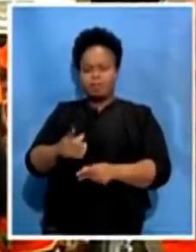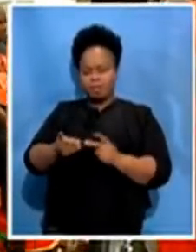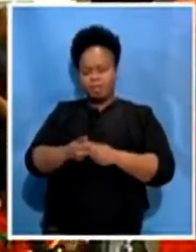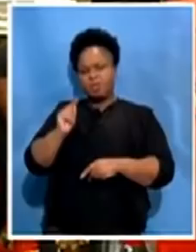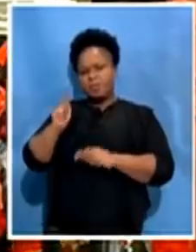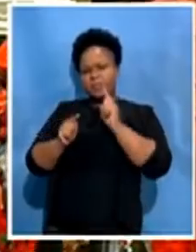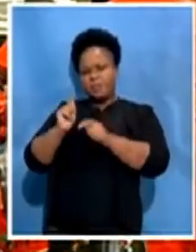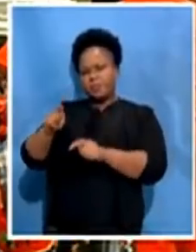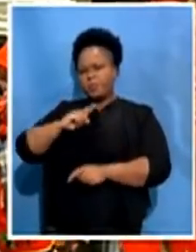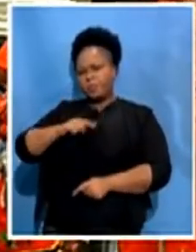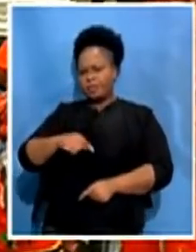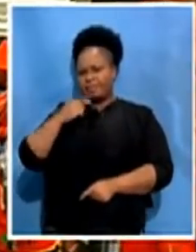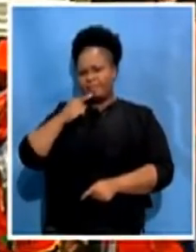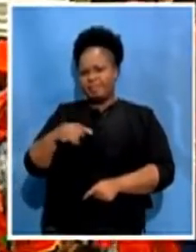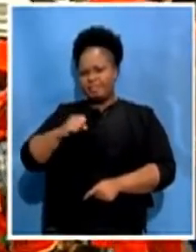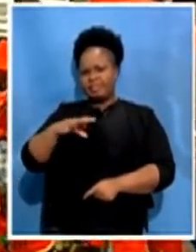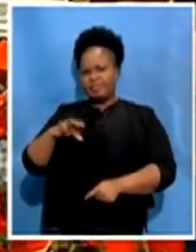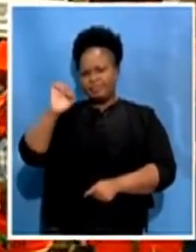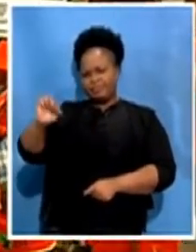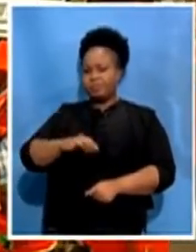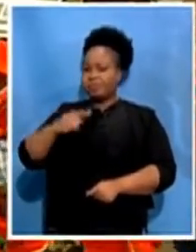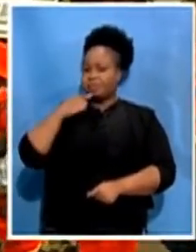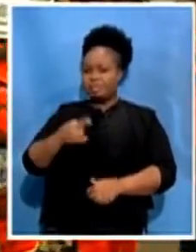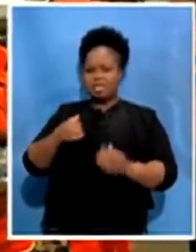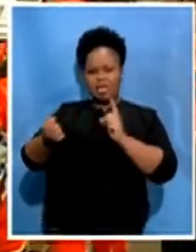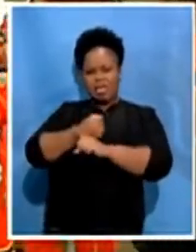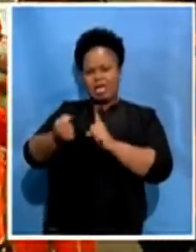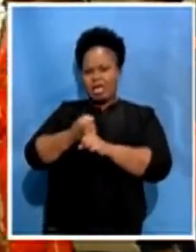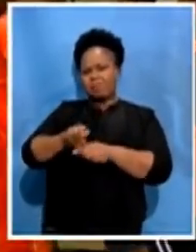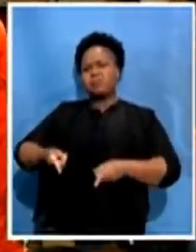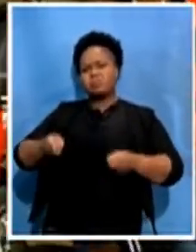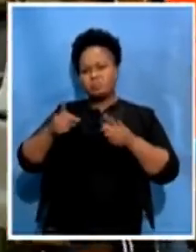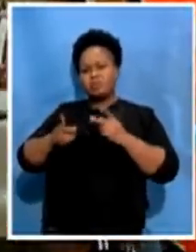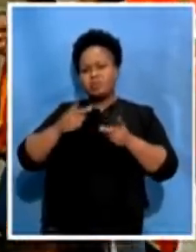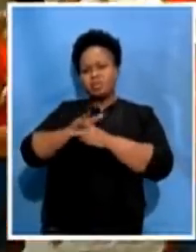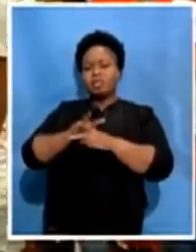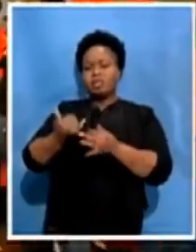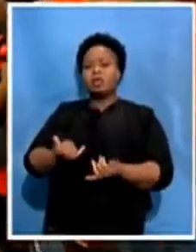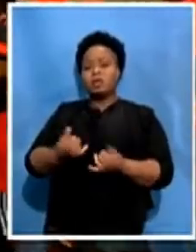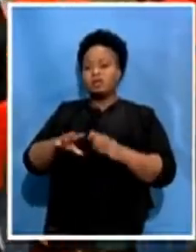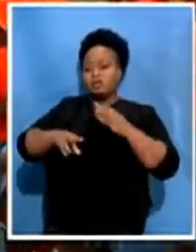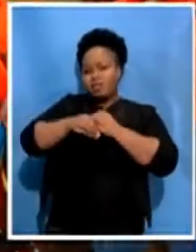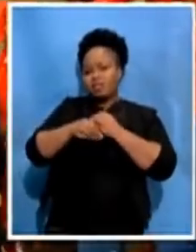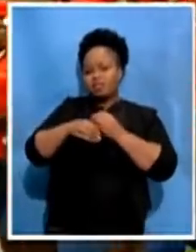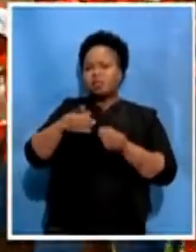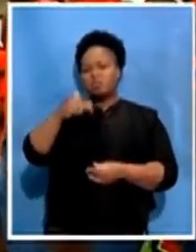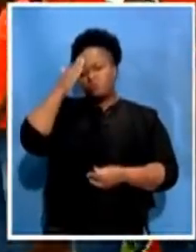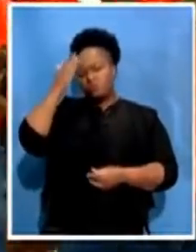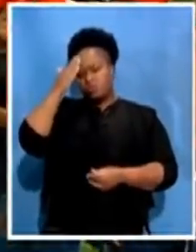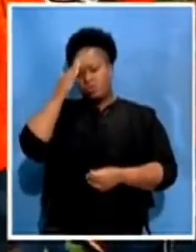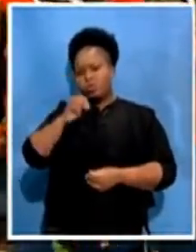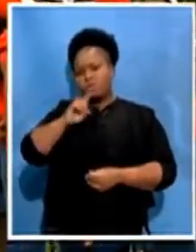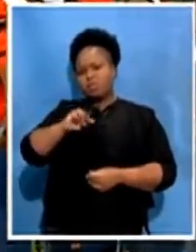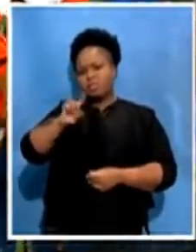are saying that they're exploited. And just to add in a bit there, Blaine, we do know that ZZ2 is one of the biggest tomato producers in South